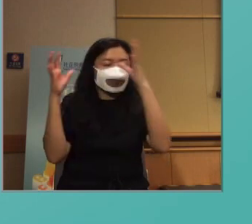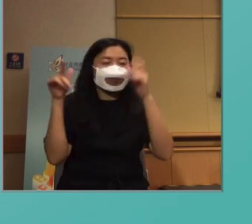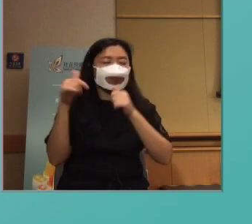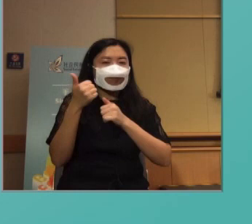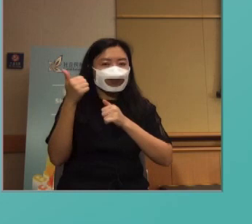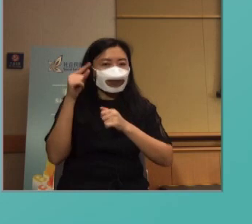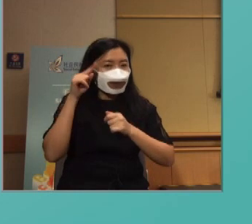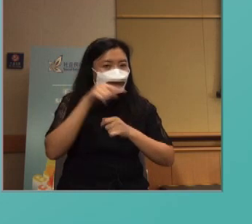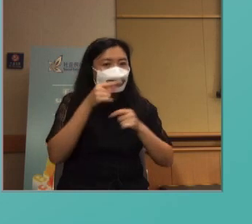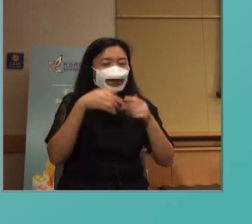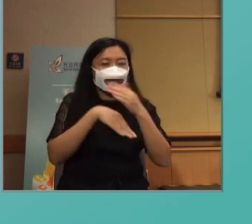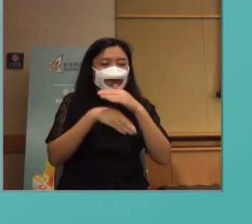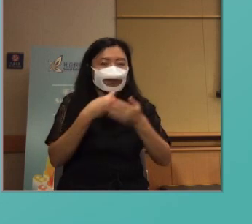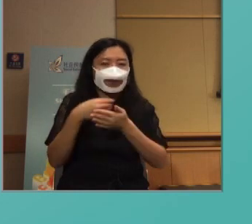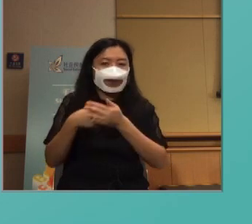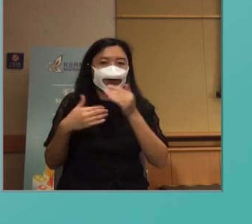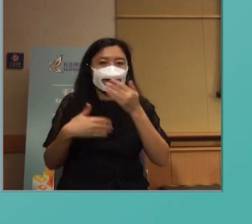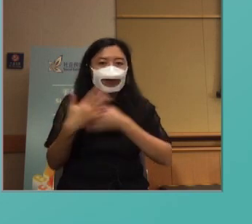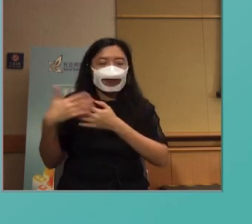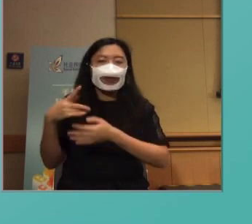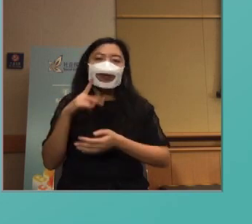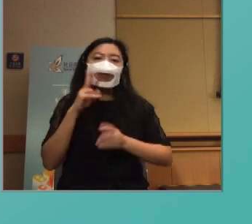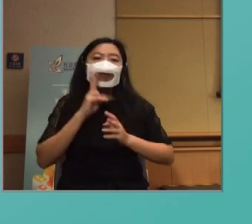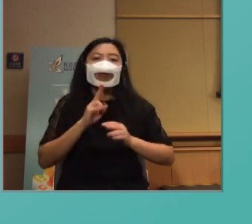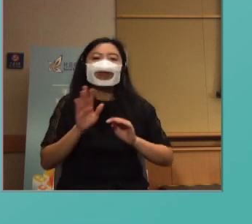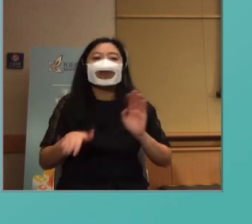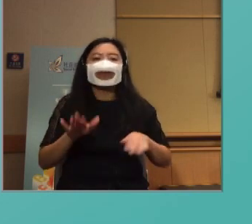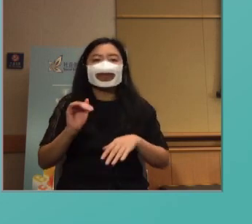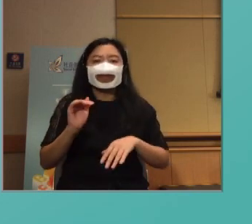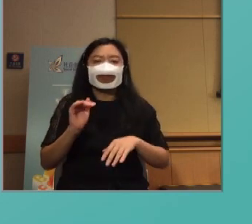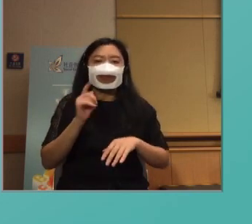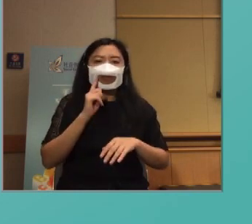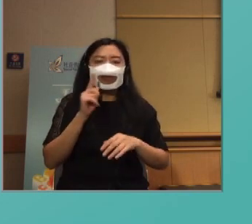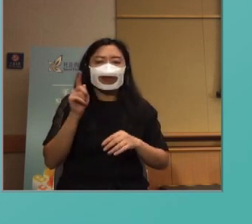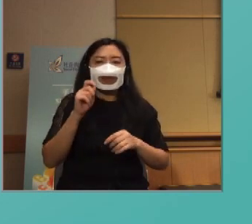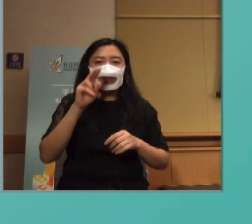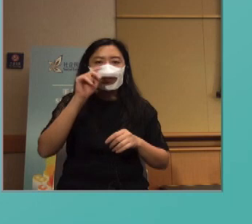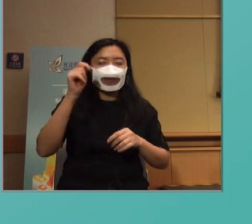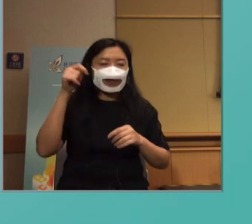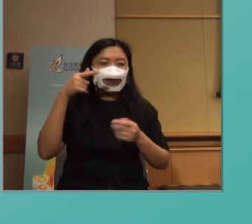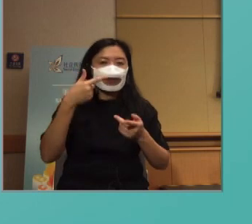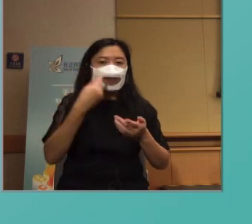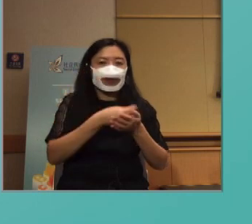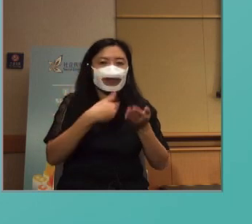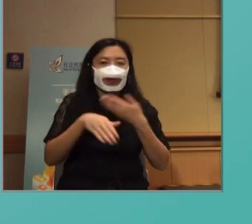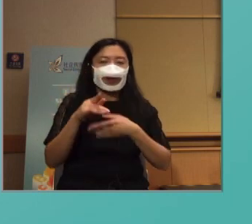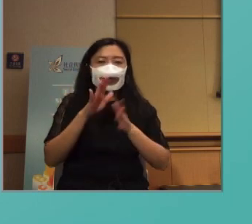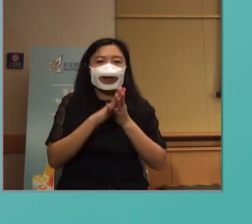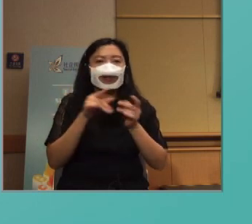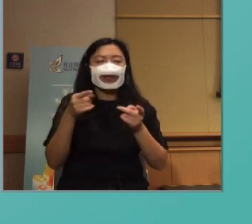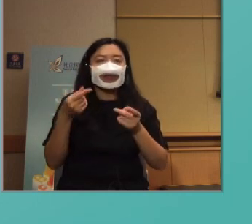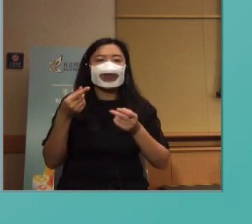fungible tokens used to buy, sell, and trade these virtual assets. To share you guys some